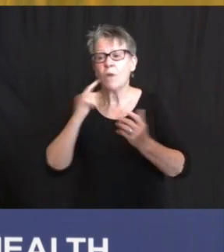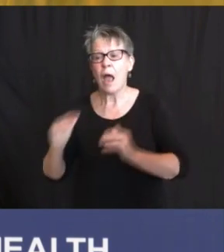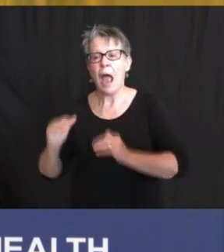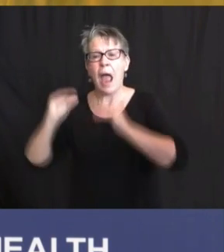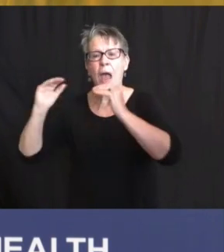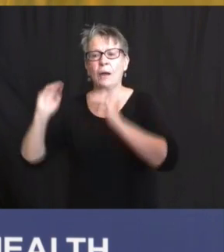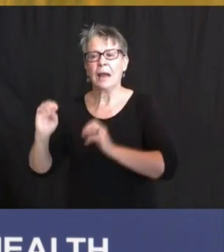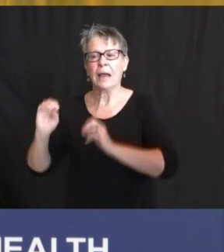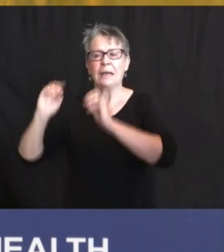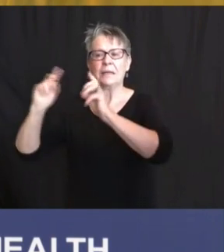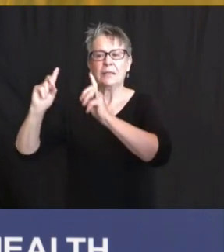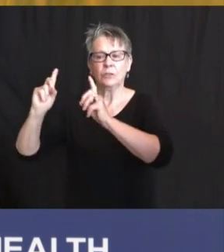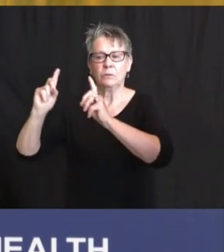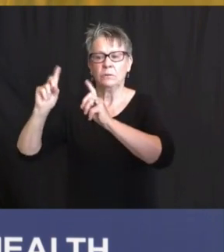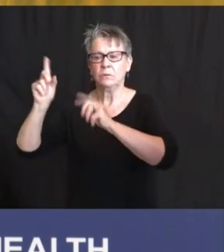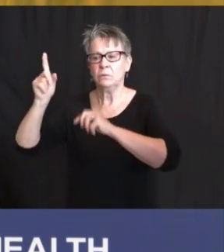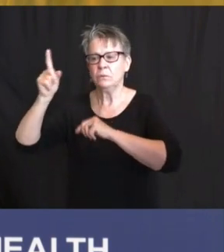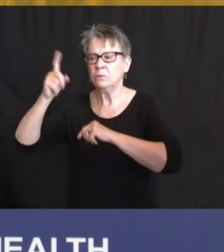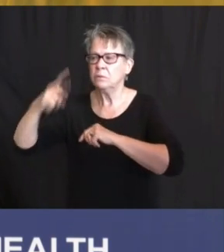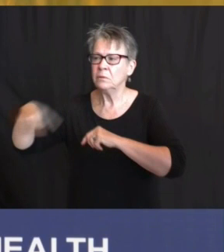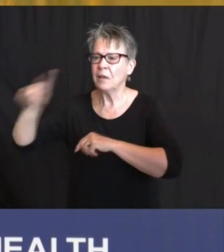the